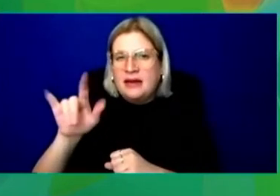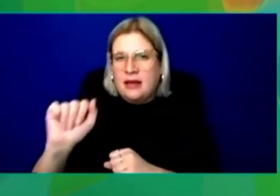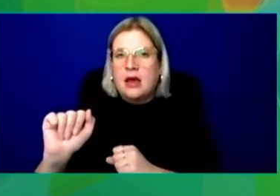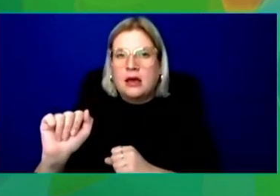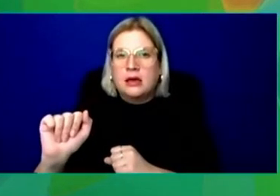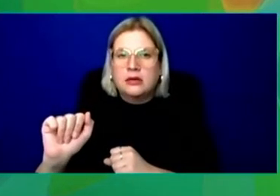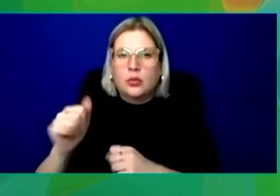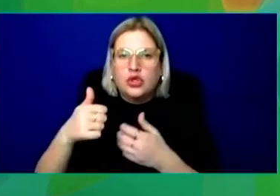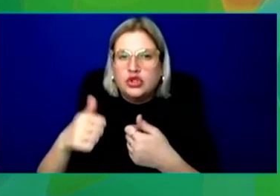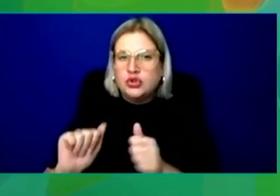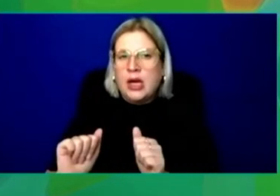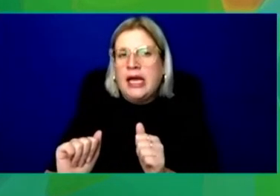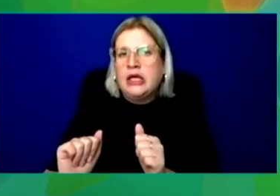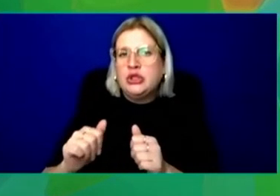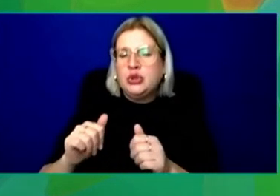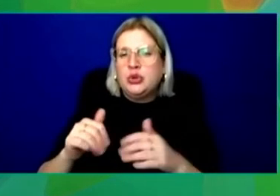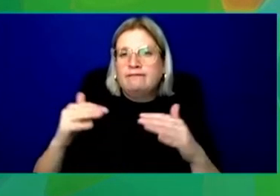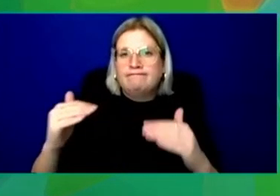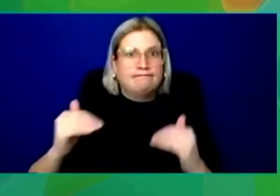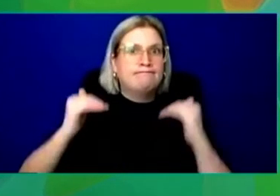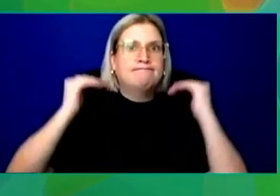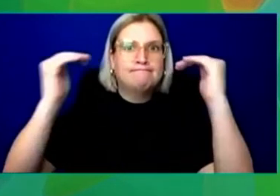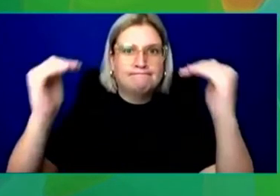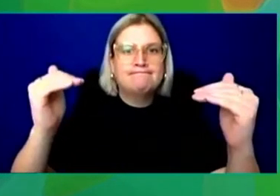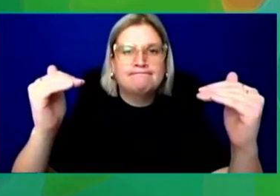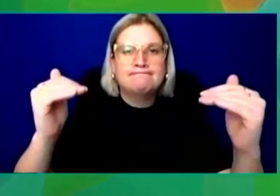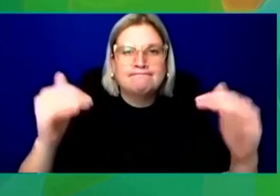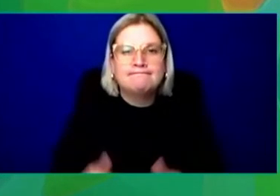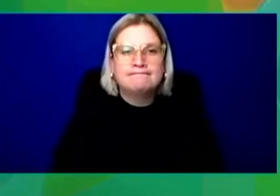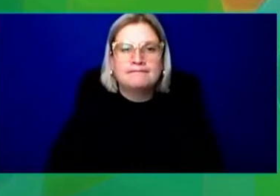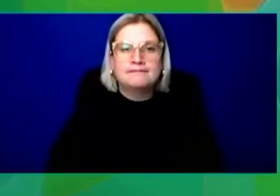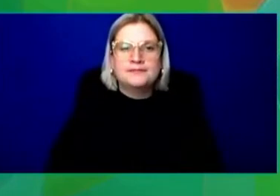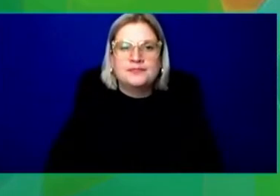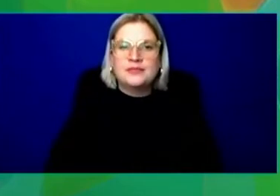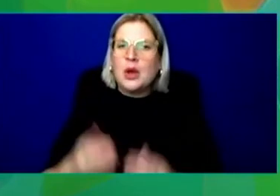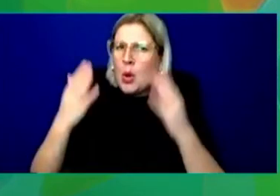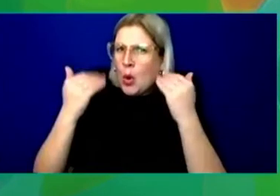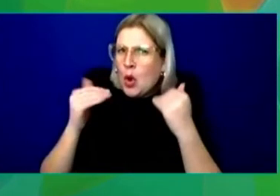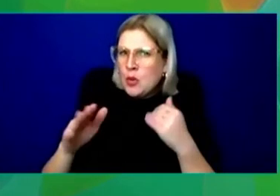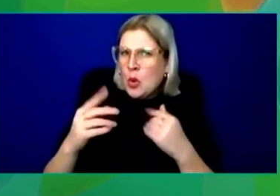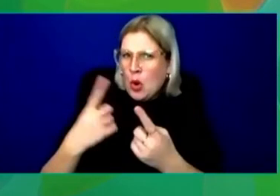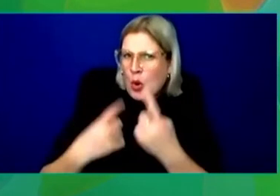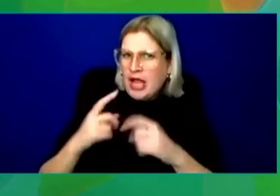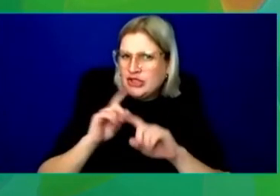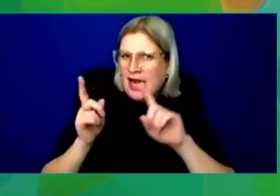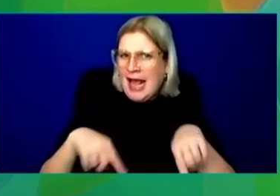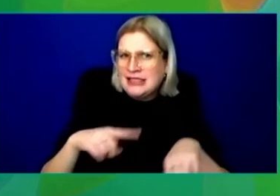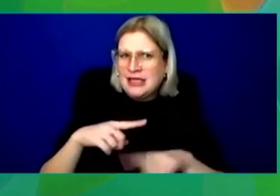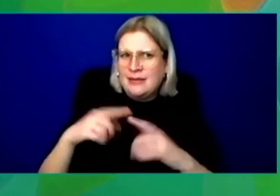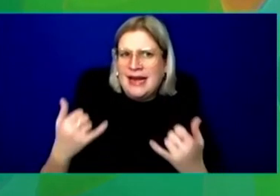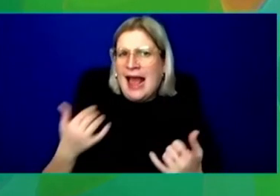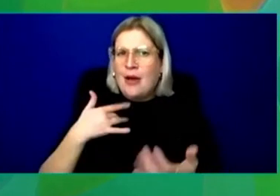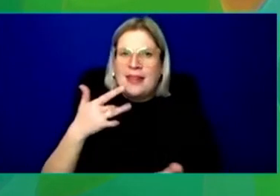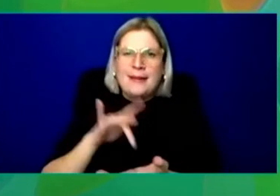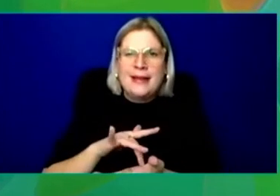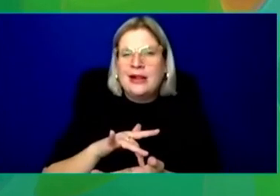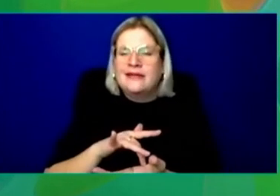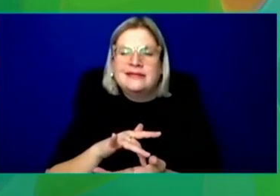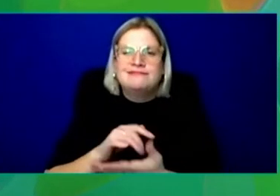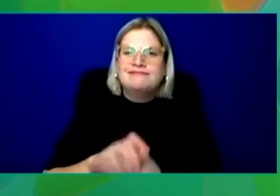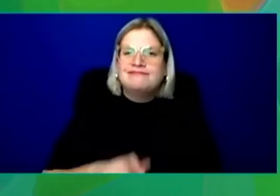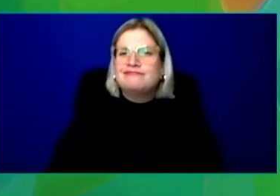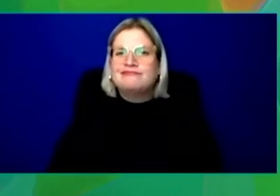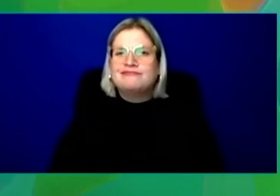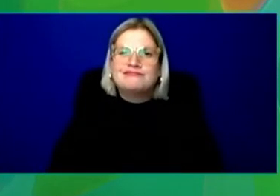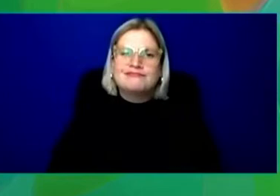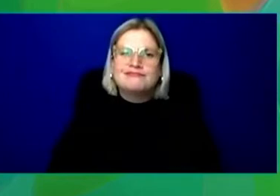push into the next phase. So yeah, I think, I hope to answer the question, but right now we're, you know, I'm in the middle of like just,